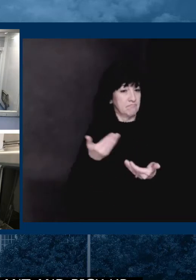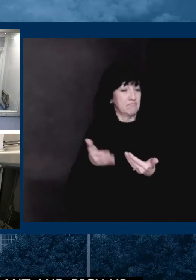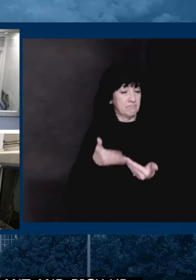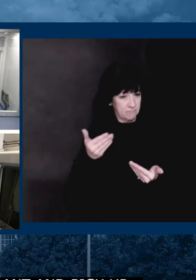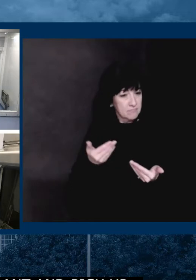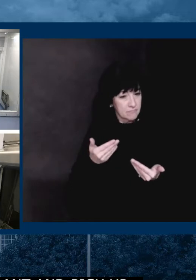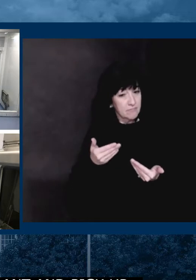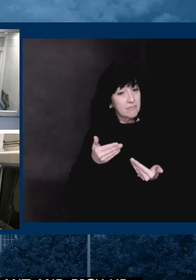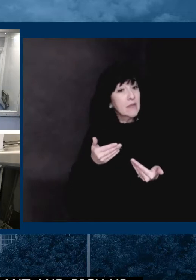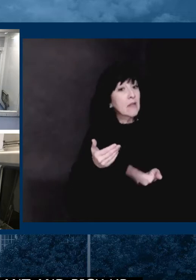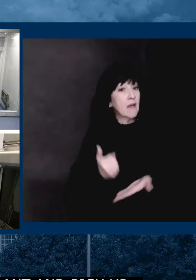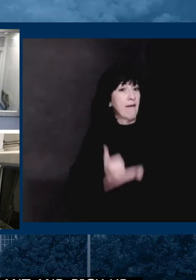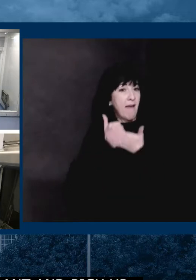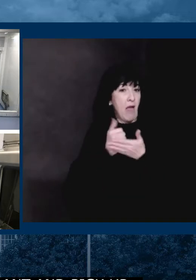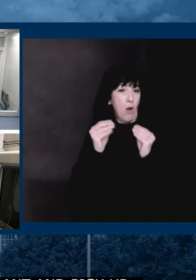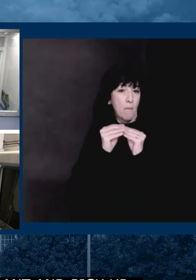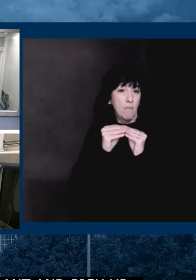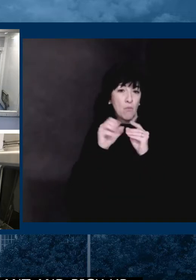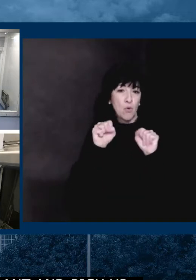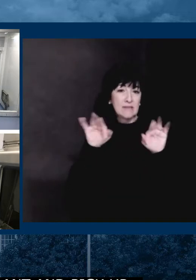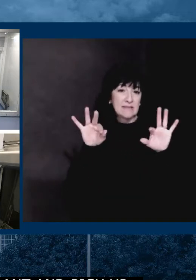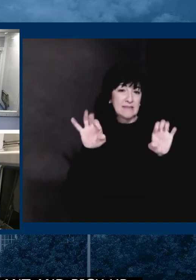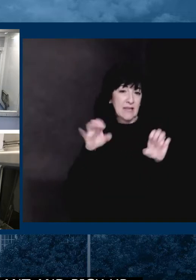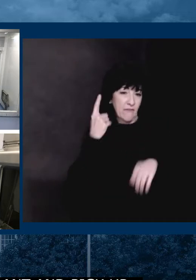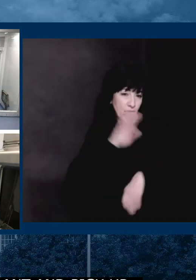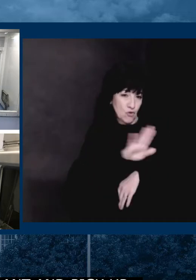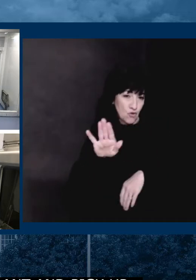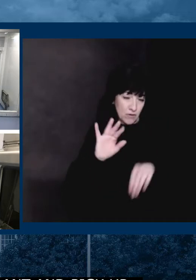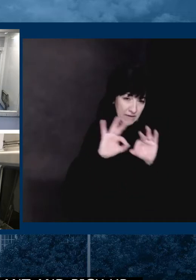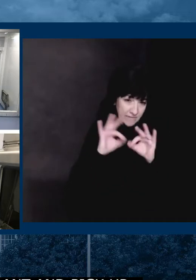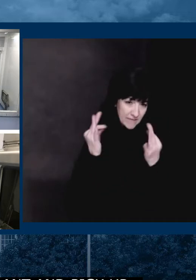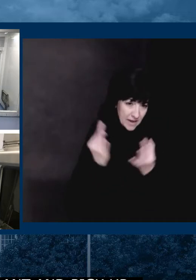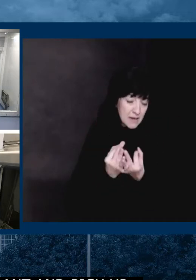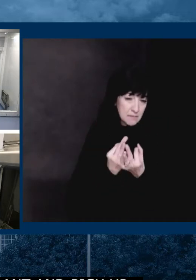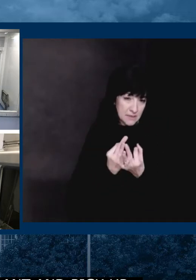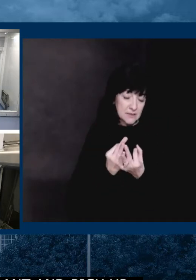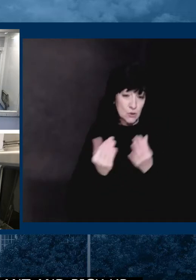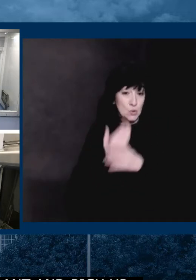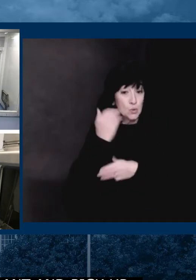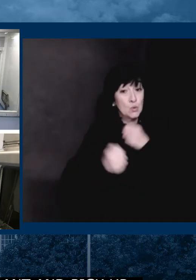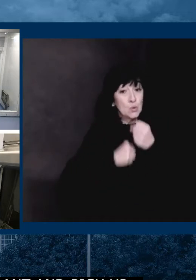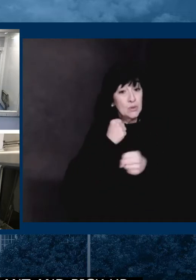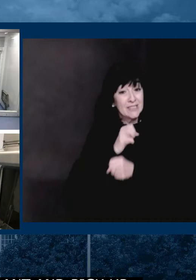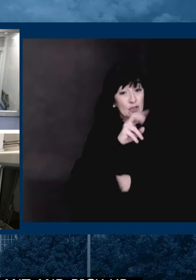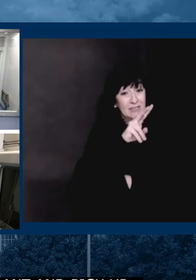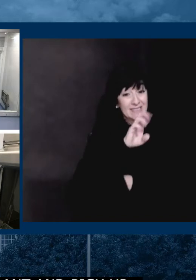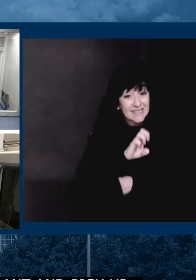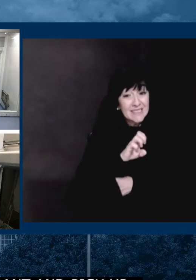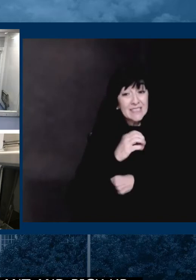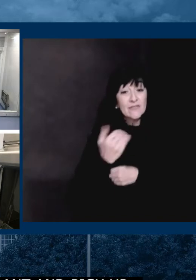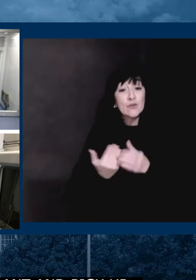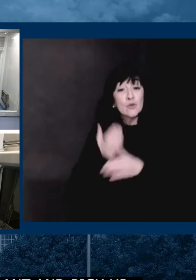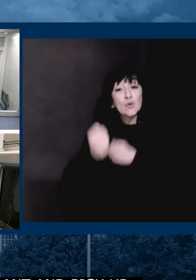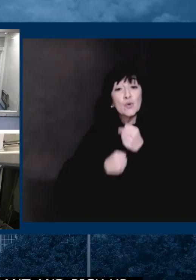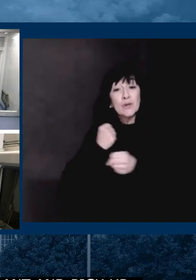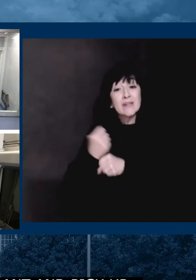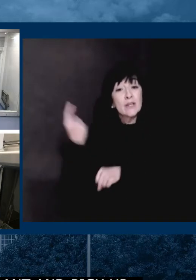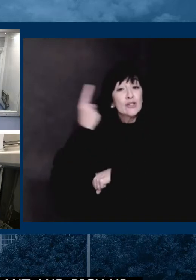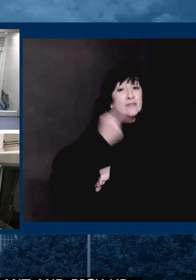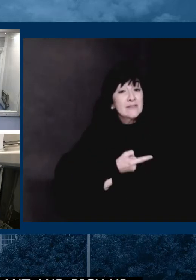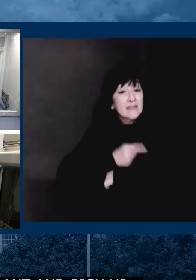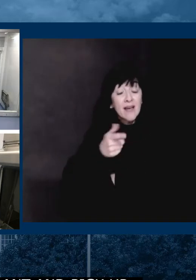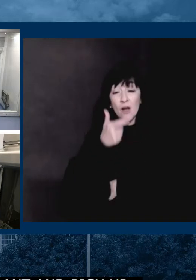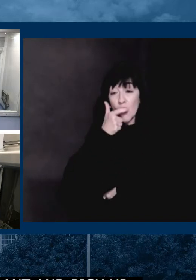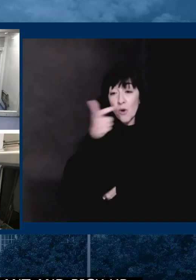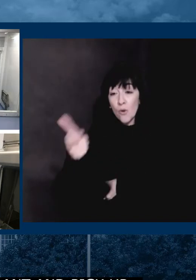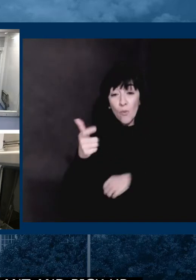your favorite restaurant. So stay safe on New Year's Eve and New Year's Day. Watch football all day by yourself